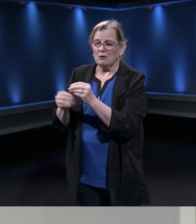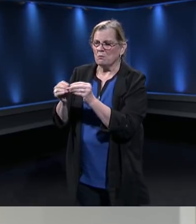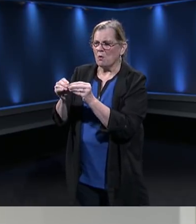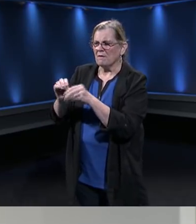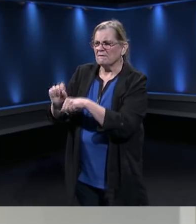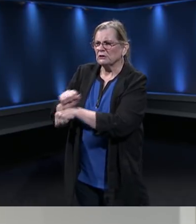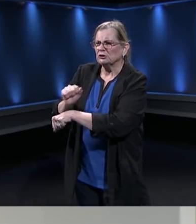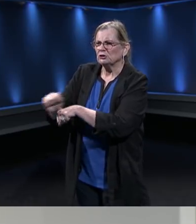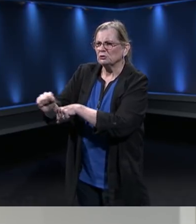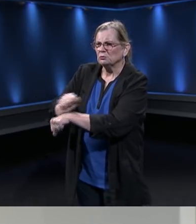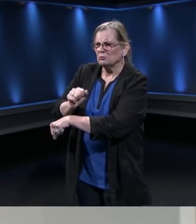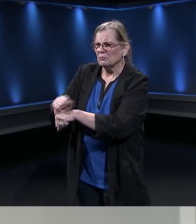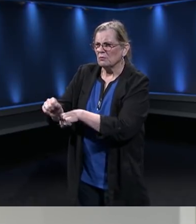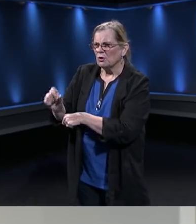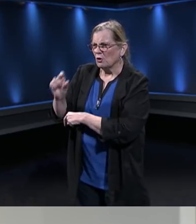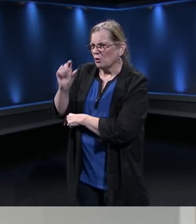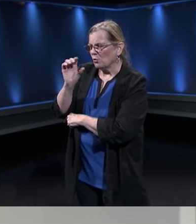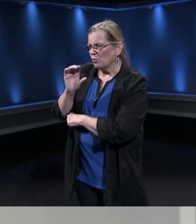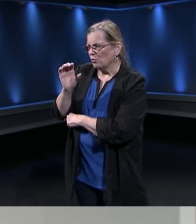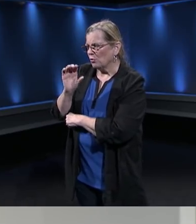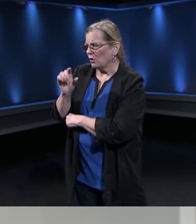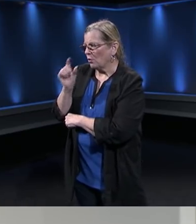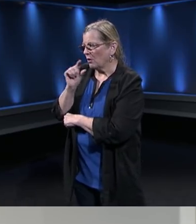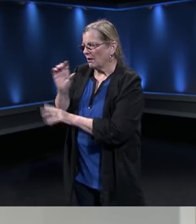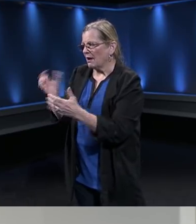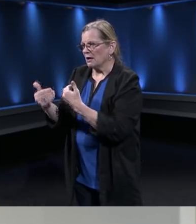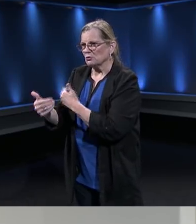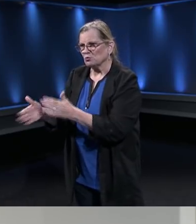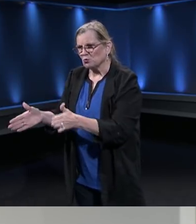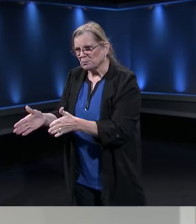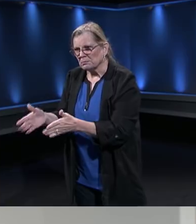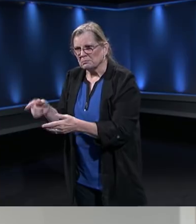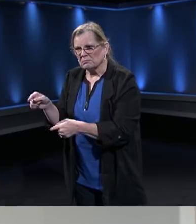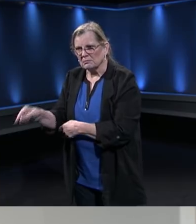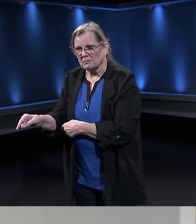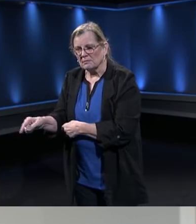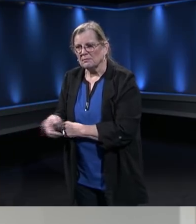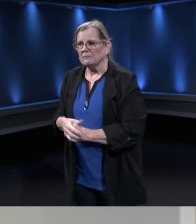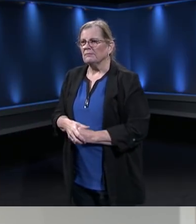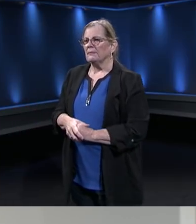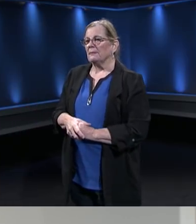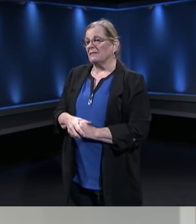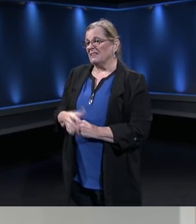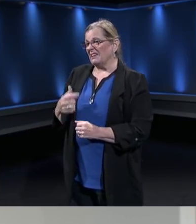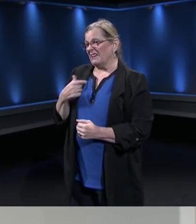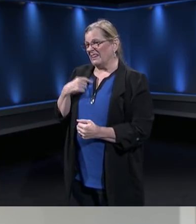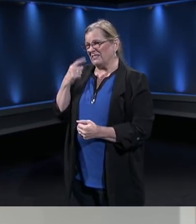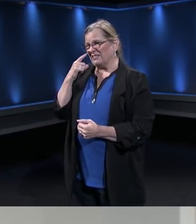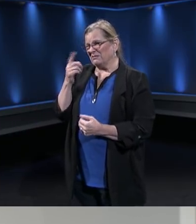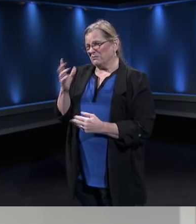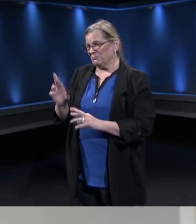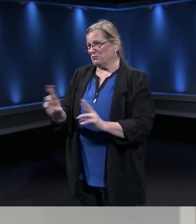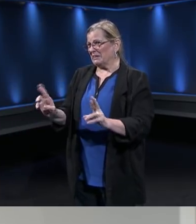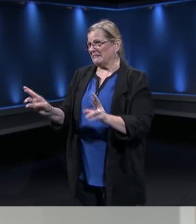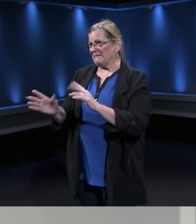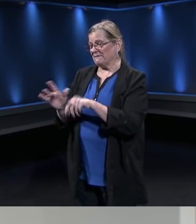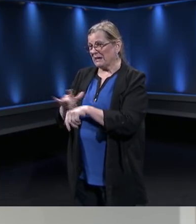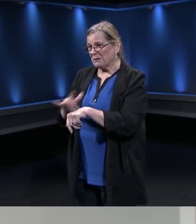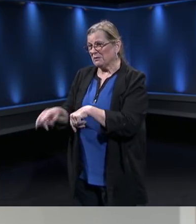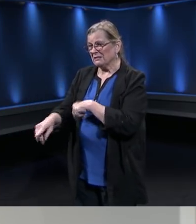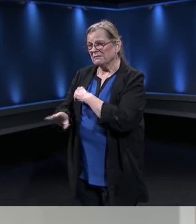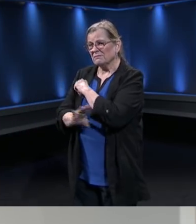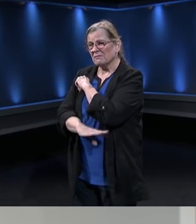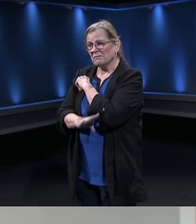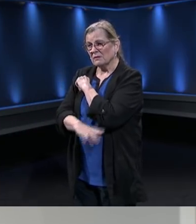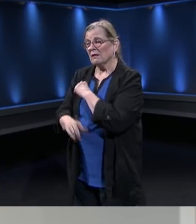Enterprise, which will be happening later in September. So I really think it is a conversation to have at your